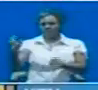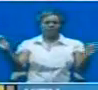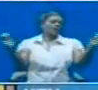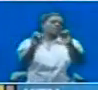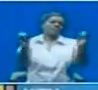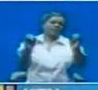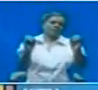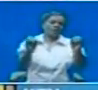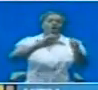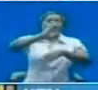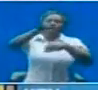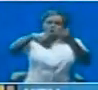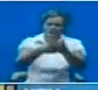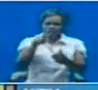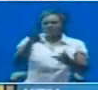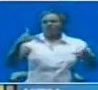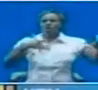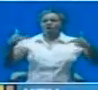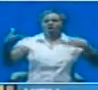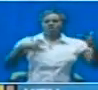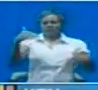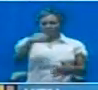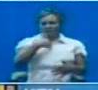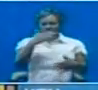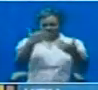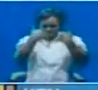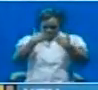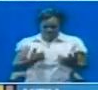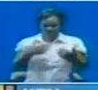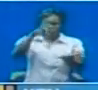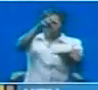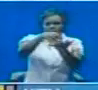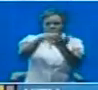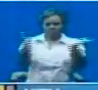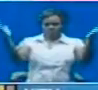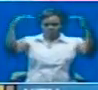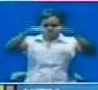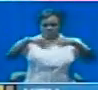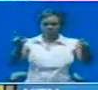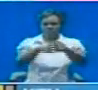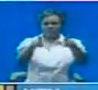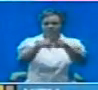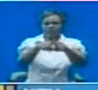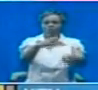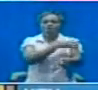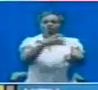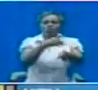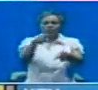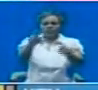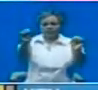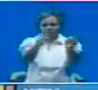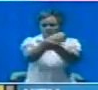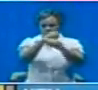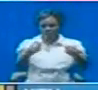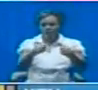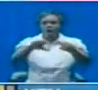of Kenya. So to all those who are concerned that my personal attendance of the status conference compromises the sovereignty of our people